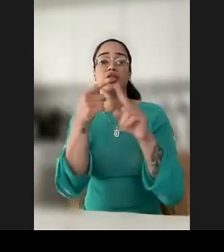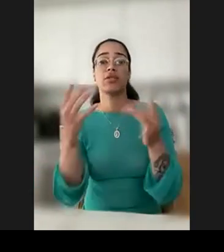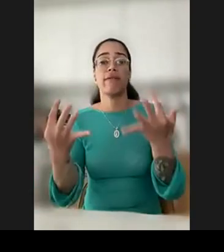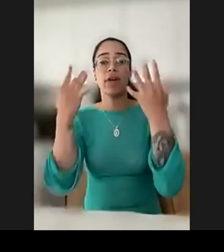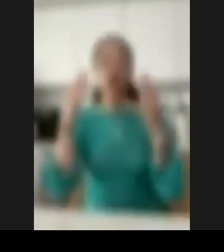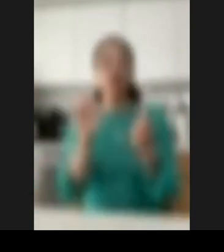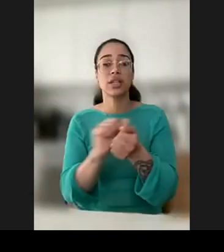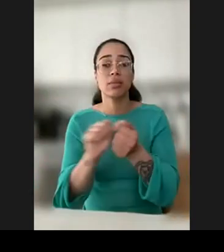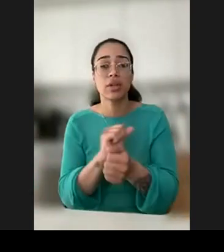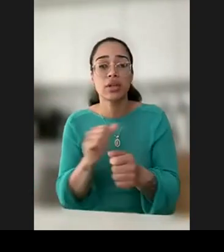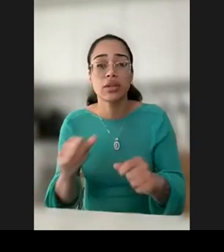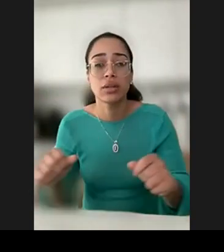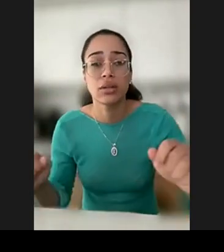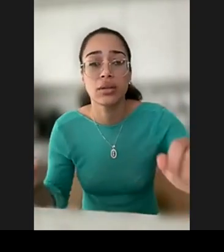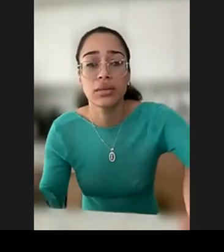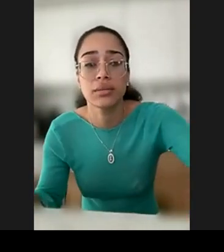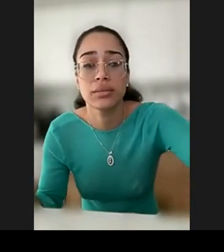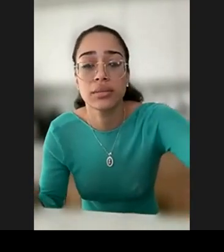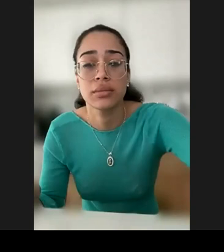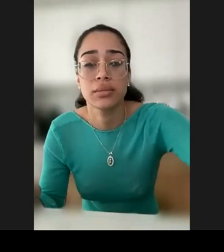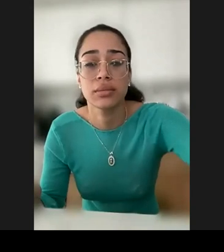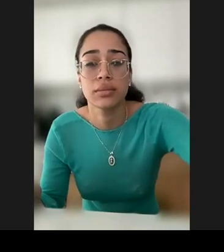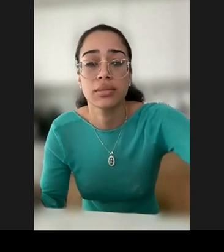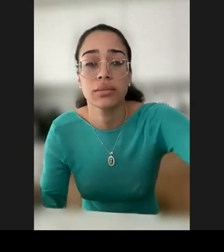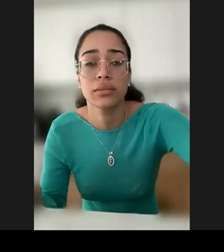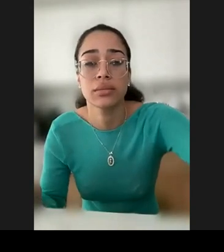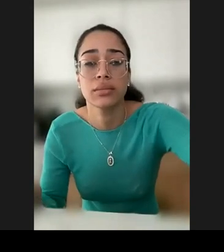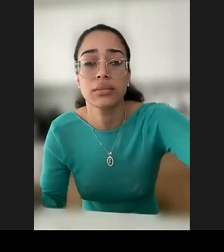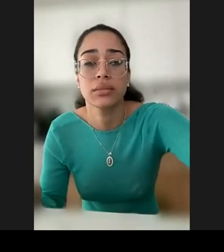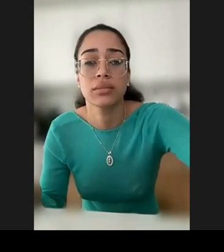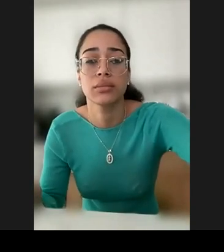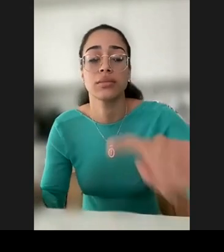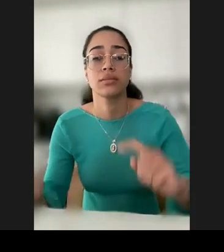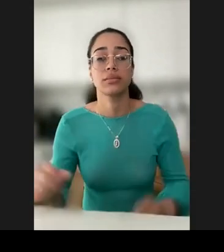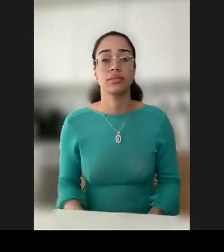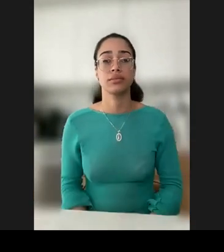and everything else. Thank you. Thank you, Betsy.